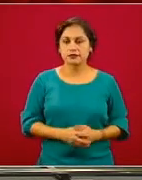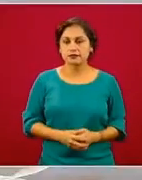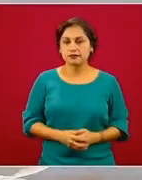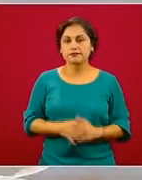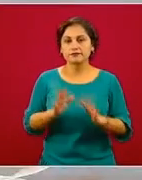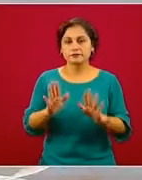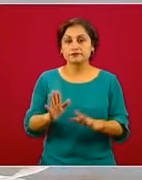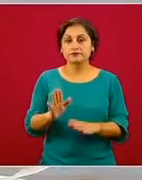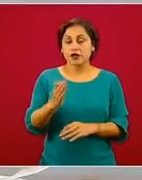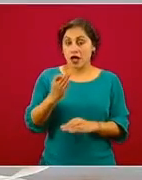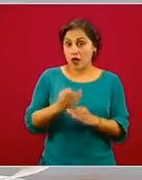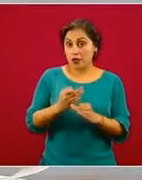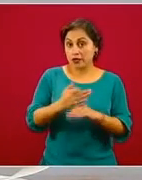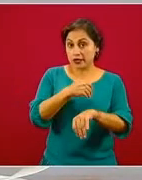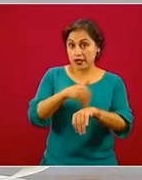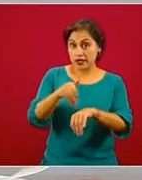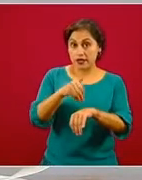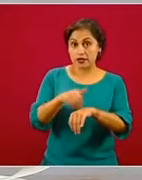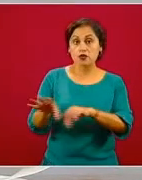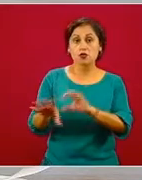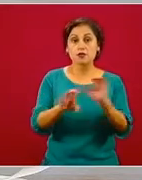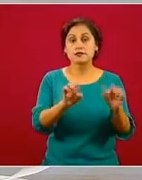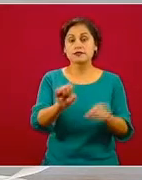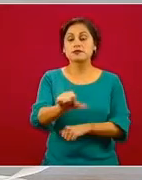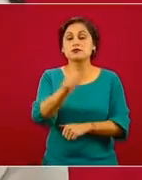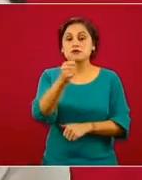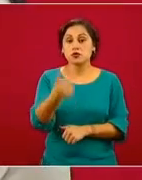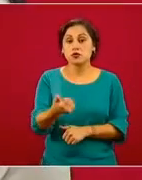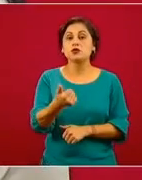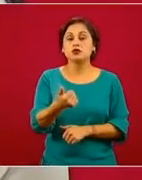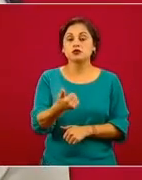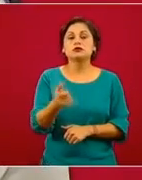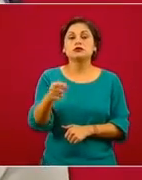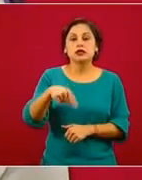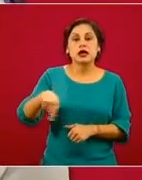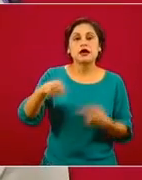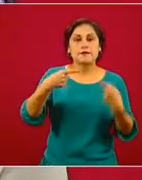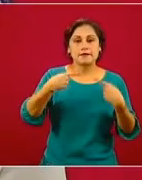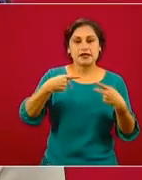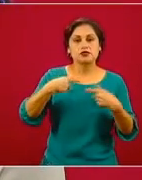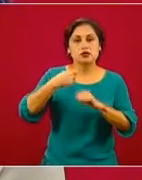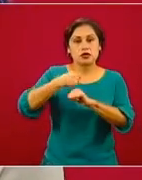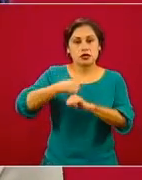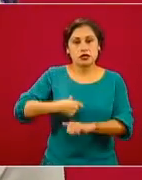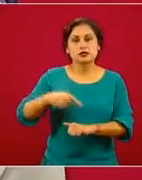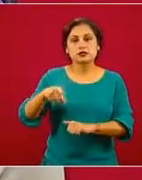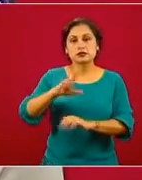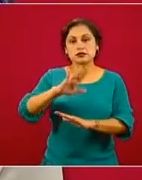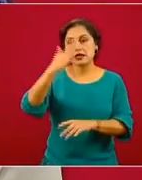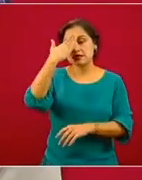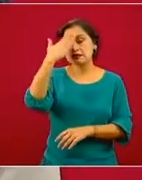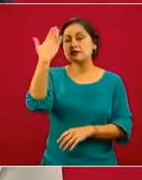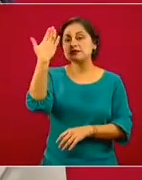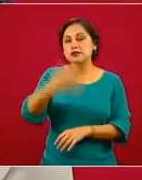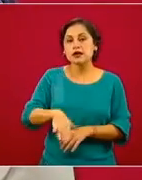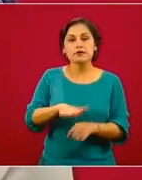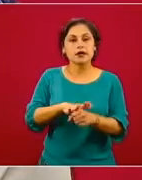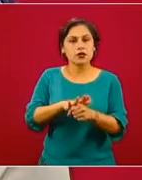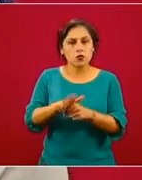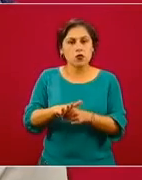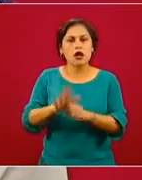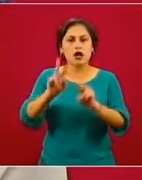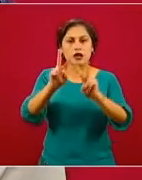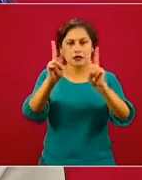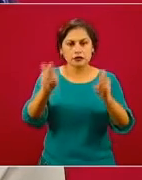and it's very specialized orientation, the one you will have access to, because the 911 personnel has